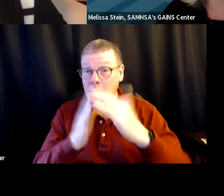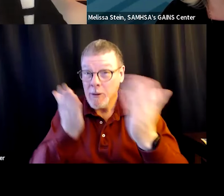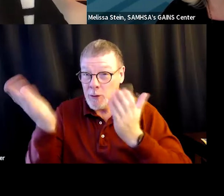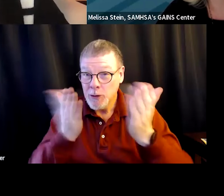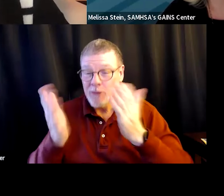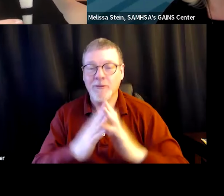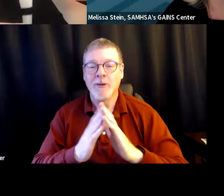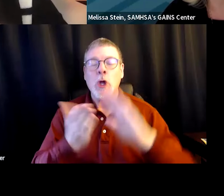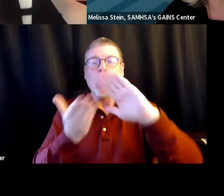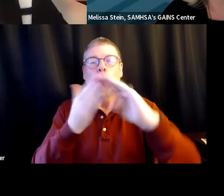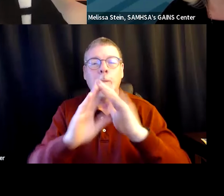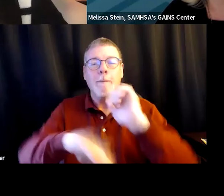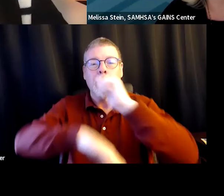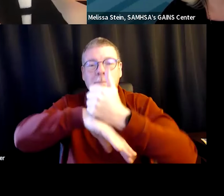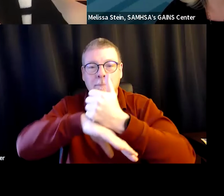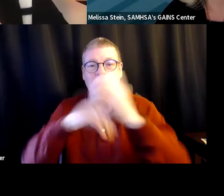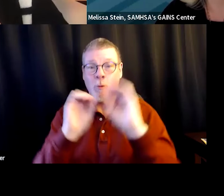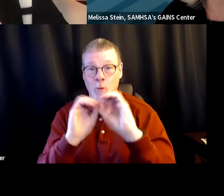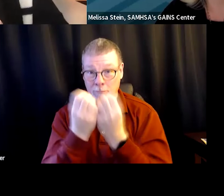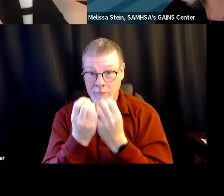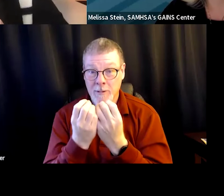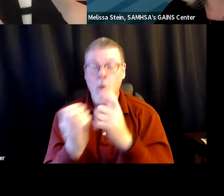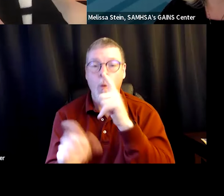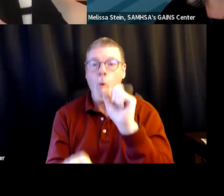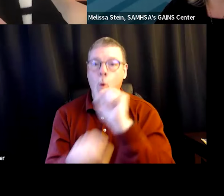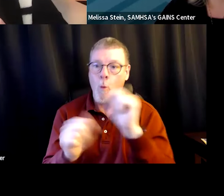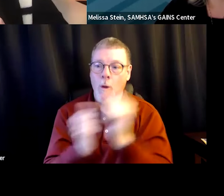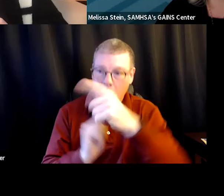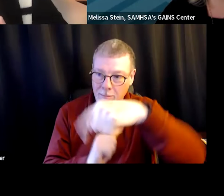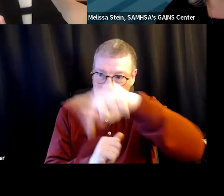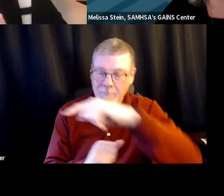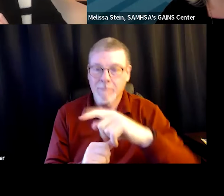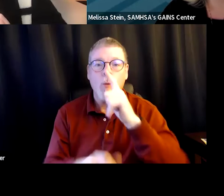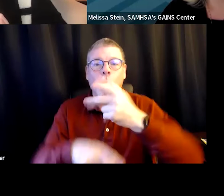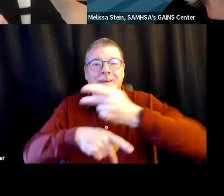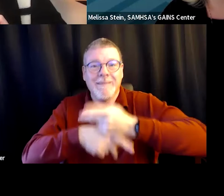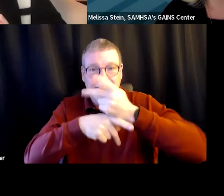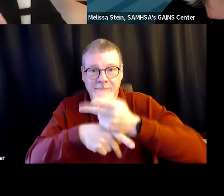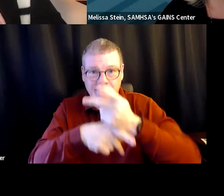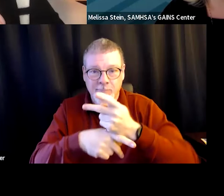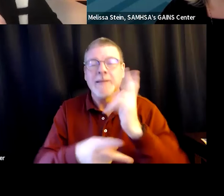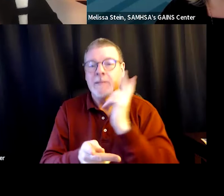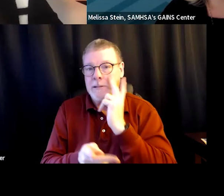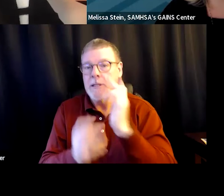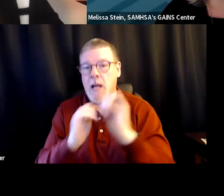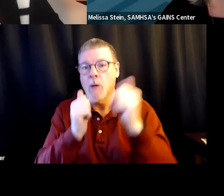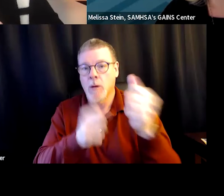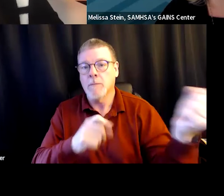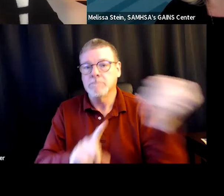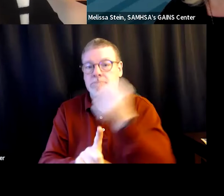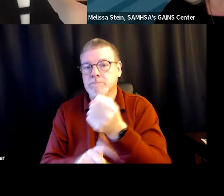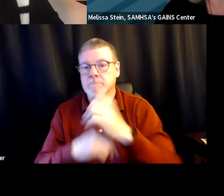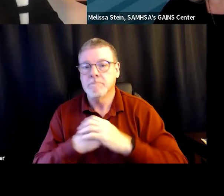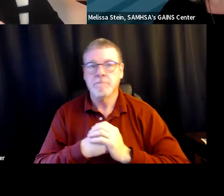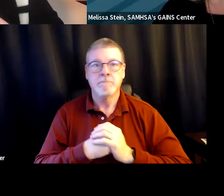organizations are working alongside the population and or caregivers of the population, and see how they can be brought in as a support.